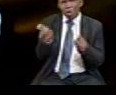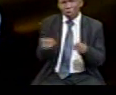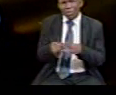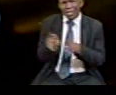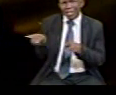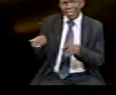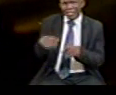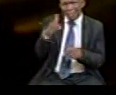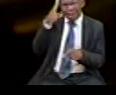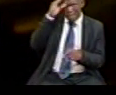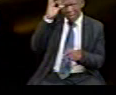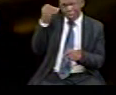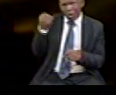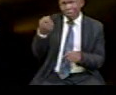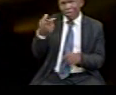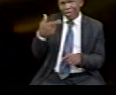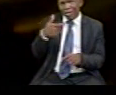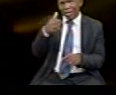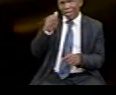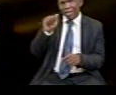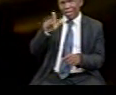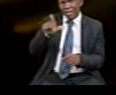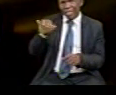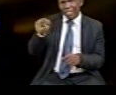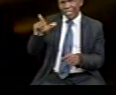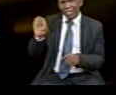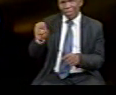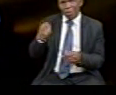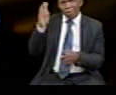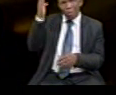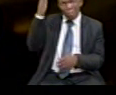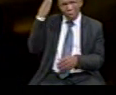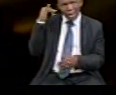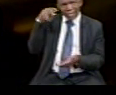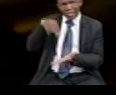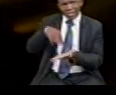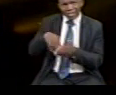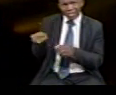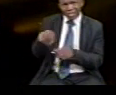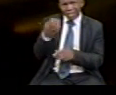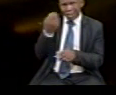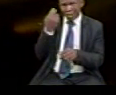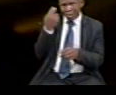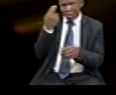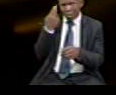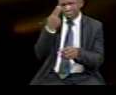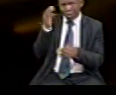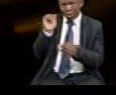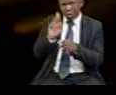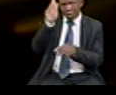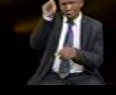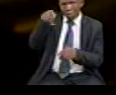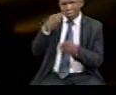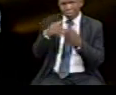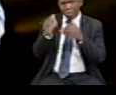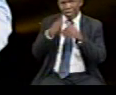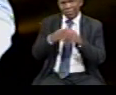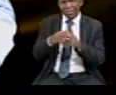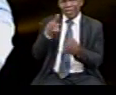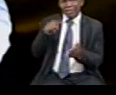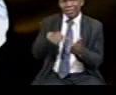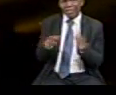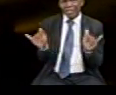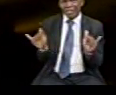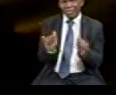same Jesus, which is taken up from you into heaven, shall so come in like manner as ye have seen him go